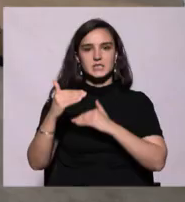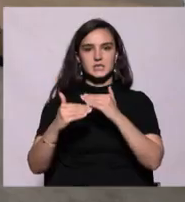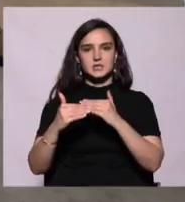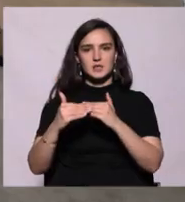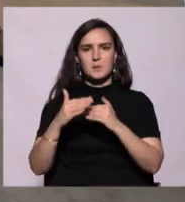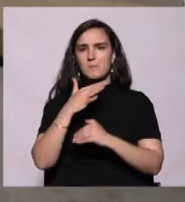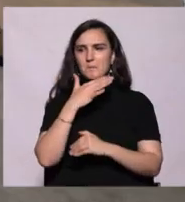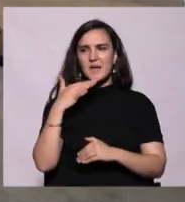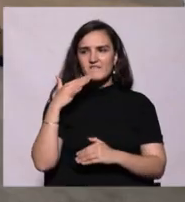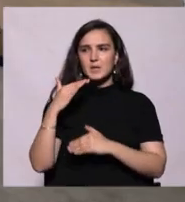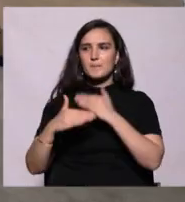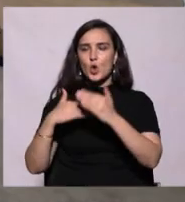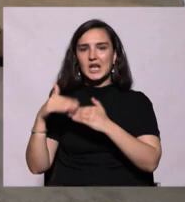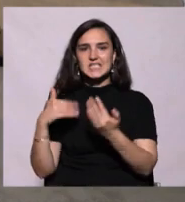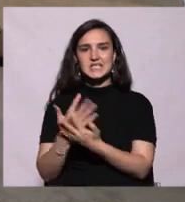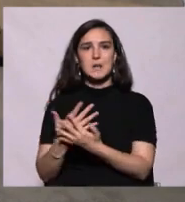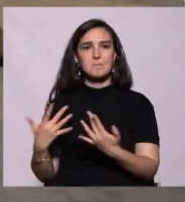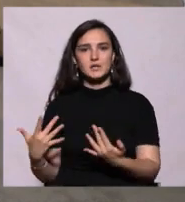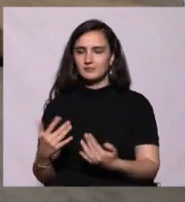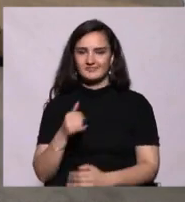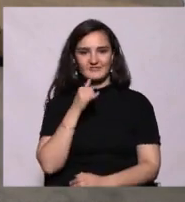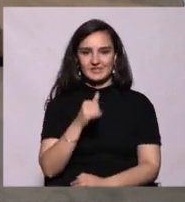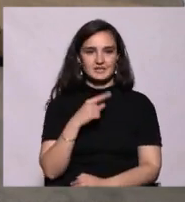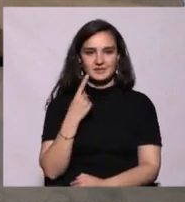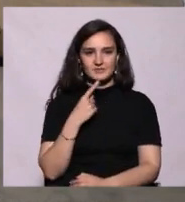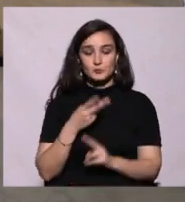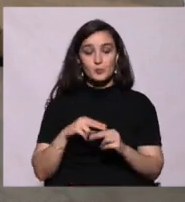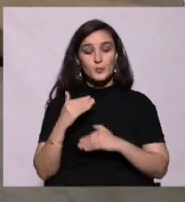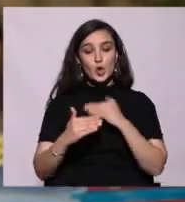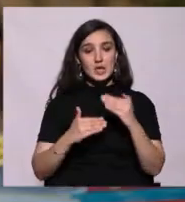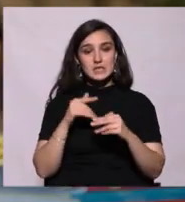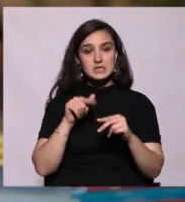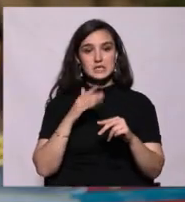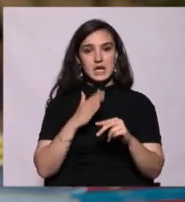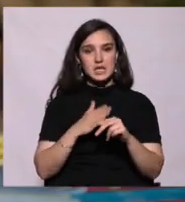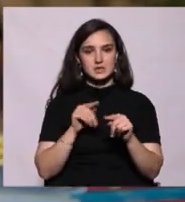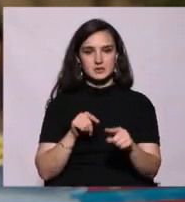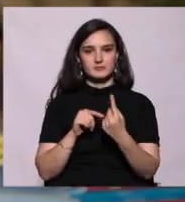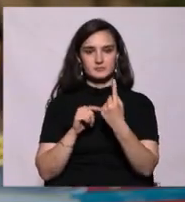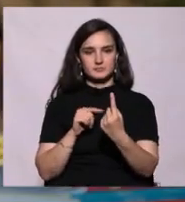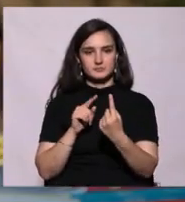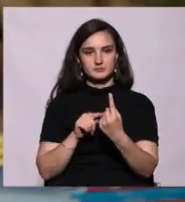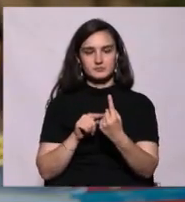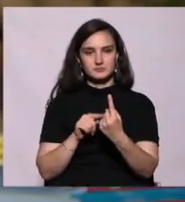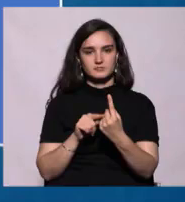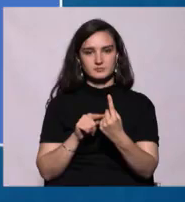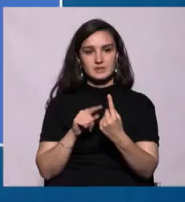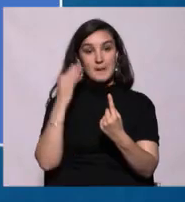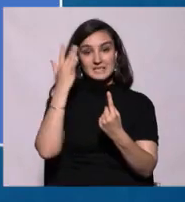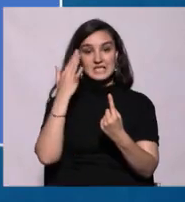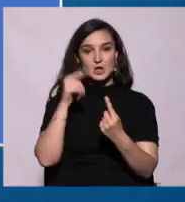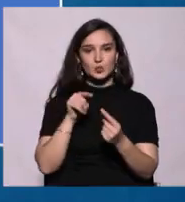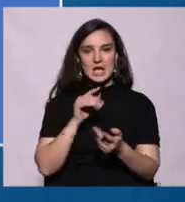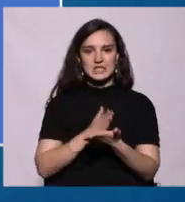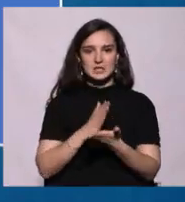many progresses? You cannot, Miss Sophie, because progress is an idea, which is another abstract noun.